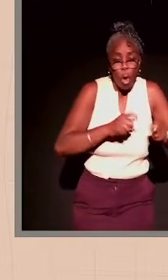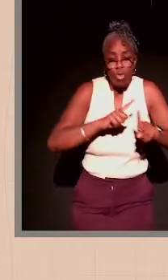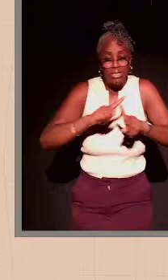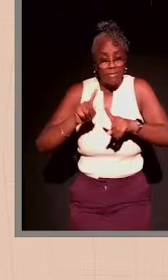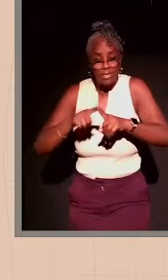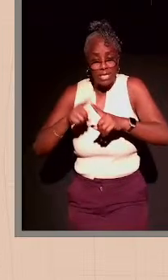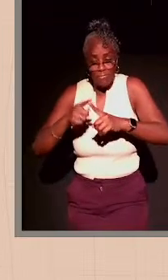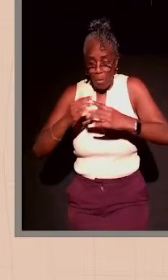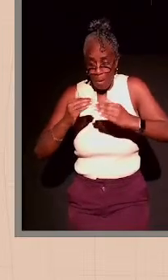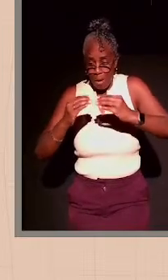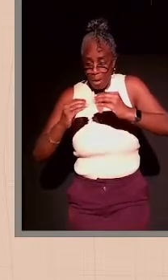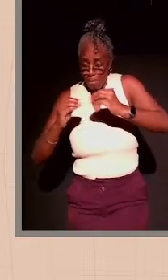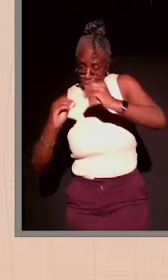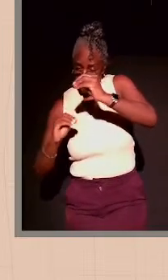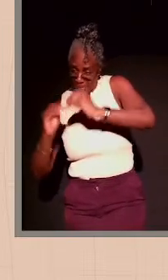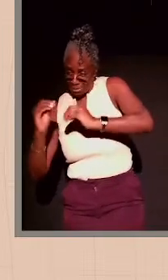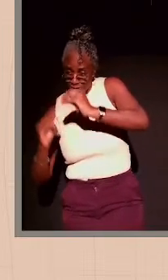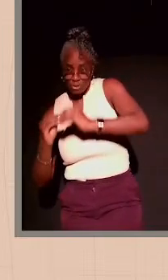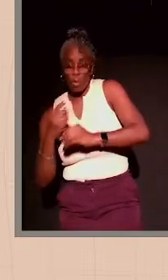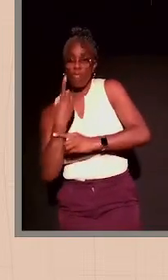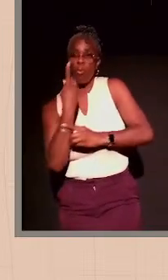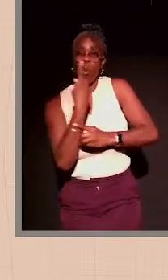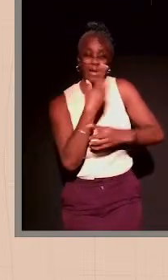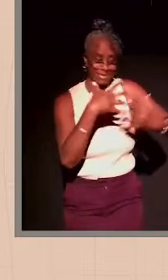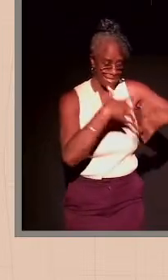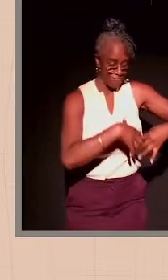parameters with this one device.